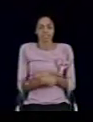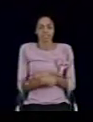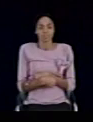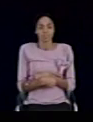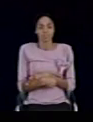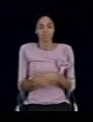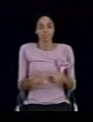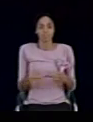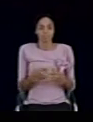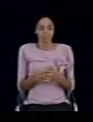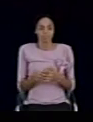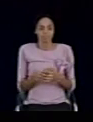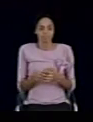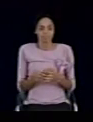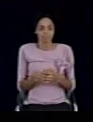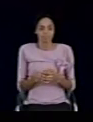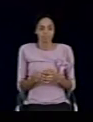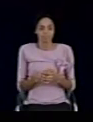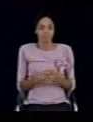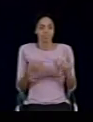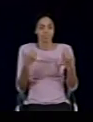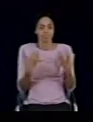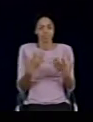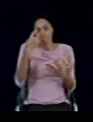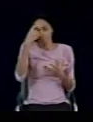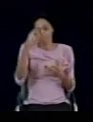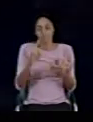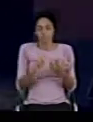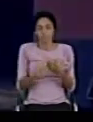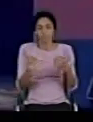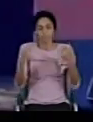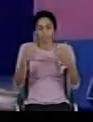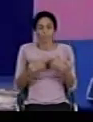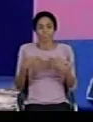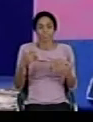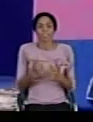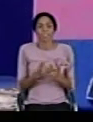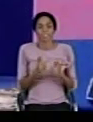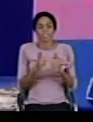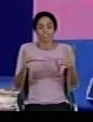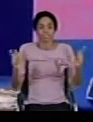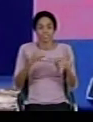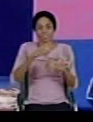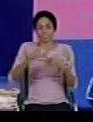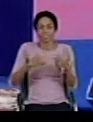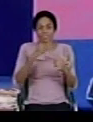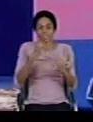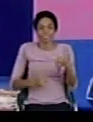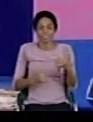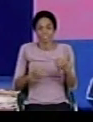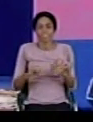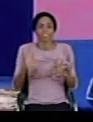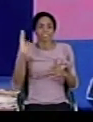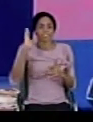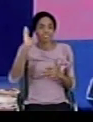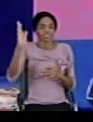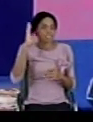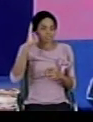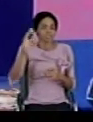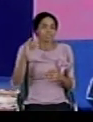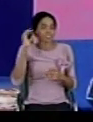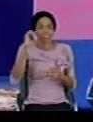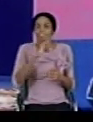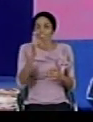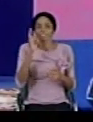Global Crusade, for you to have a grand testimony. He is determined to preach the gospel